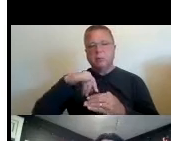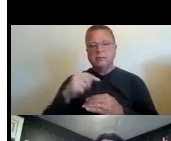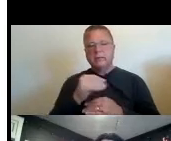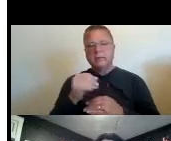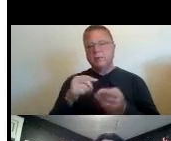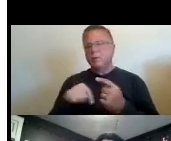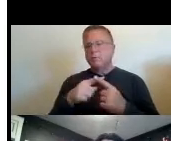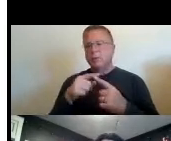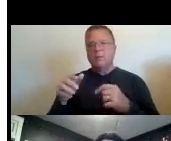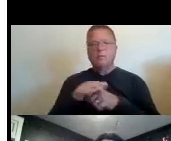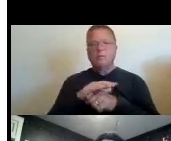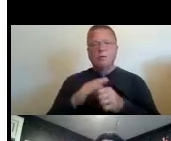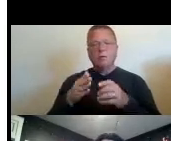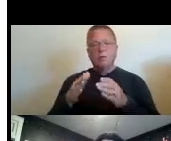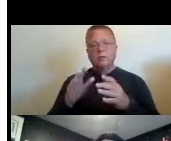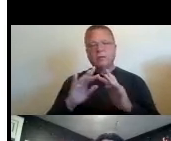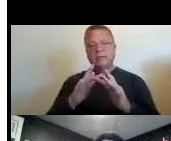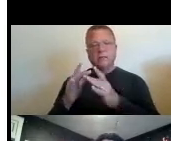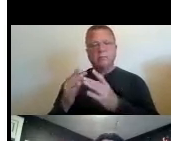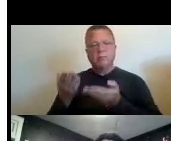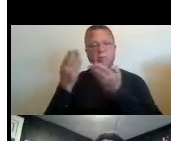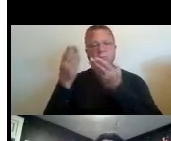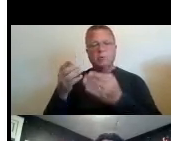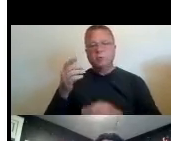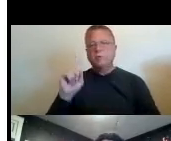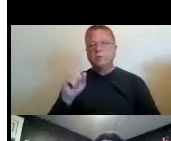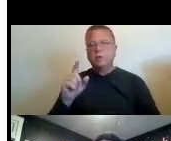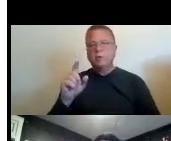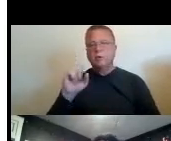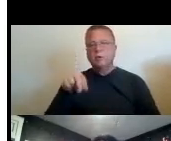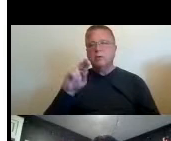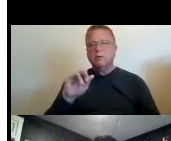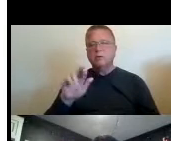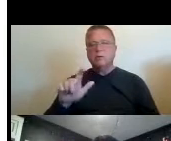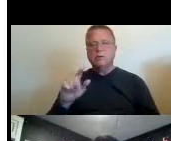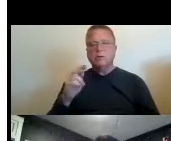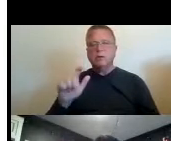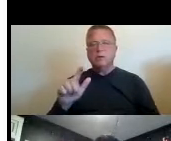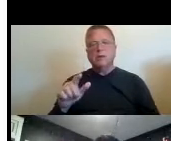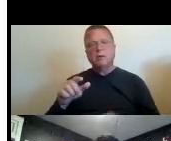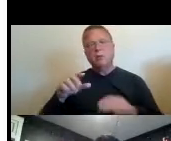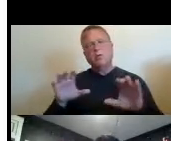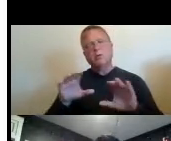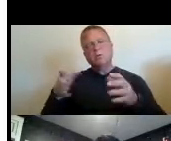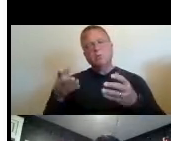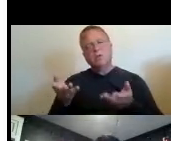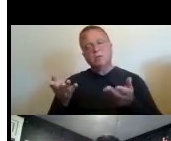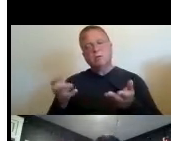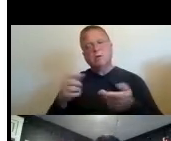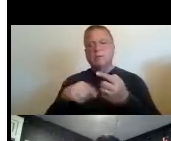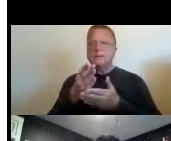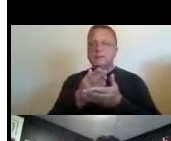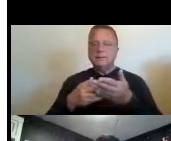complete street network proposal for Squirrel Hill and opportunities and concerns, and engage in a discussion about what some of the challenges